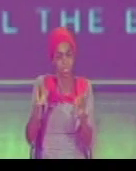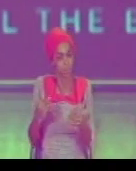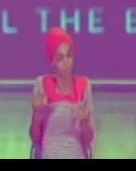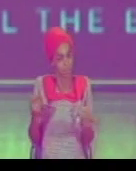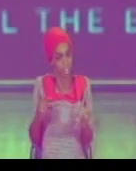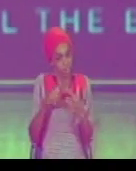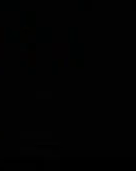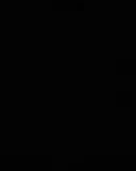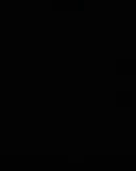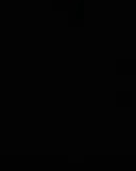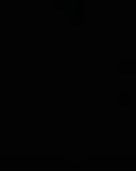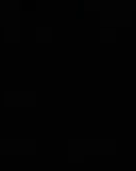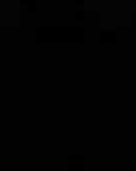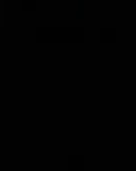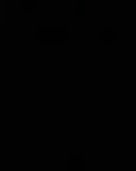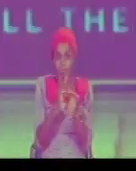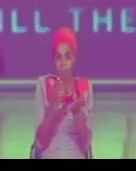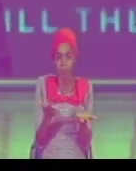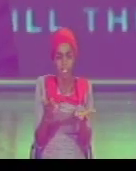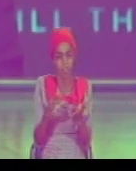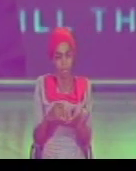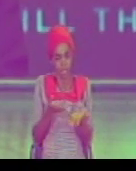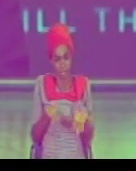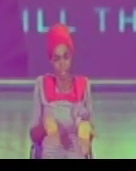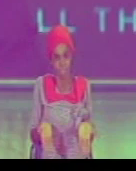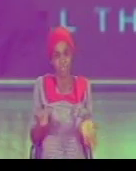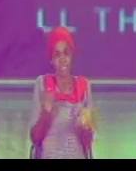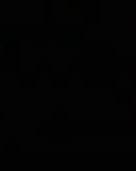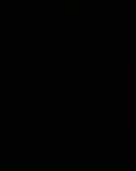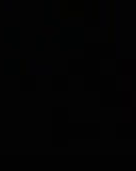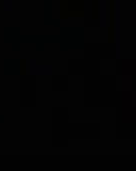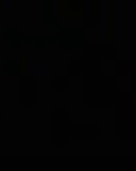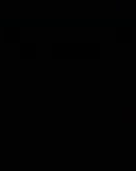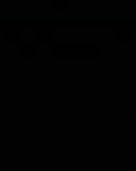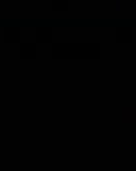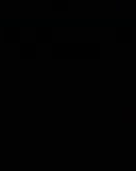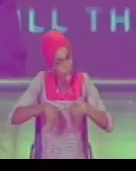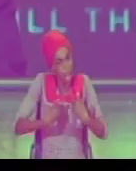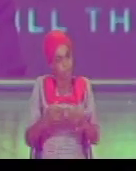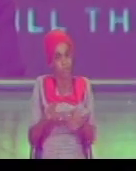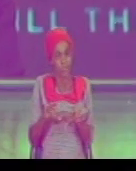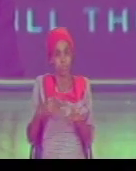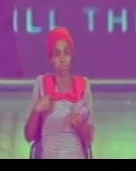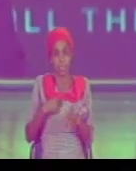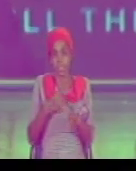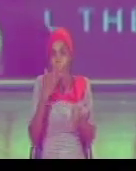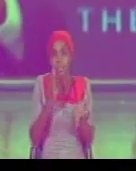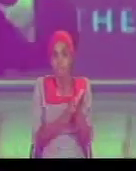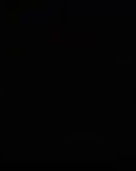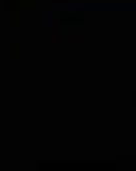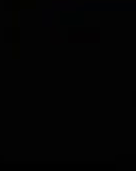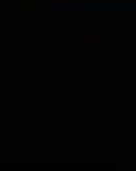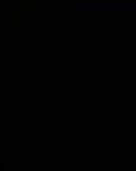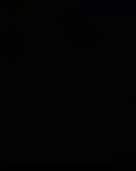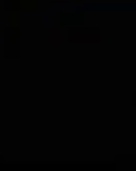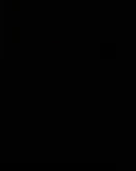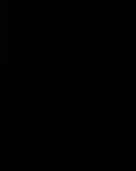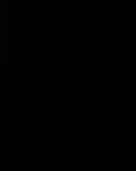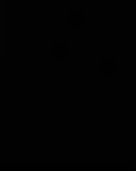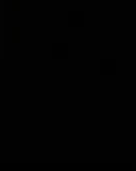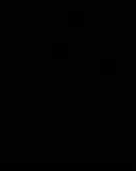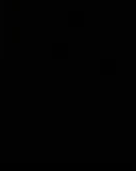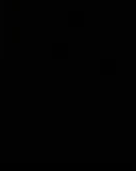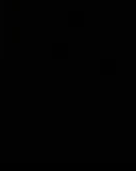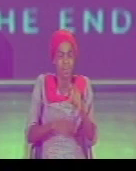God. What do we praise God with? And with what attitude and heart do we praise God? You go from